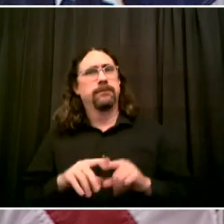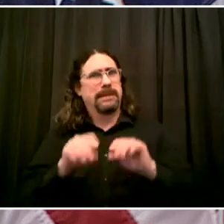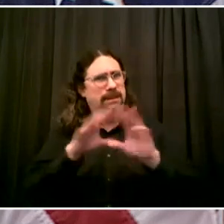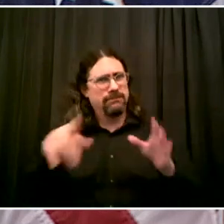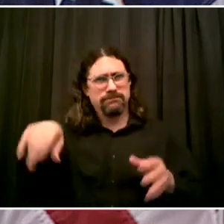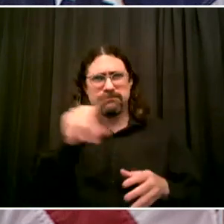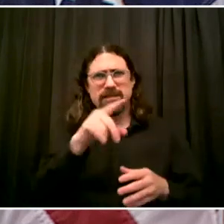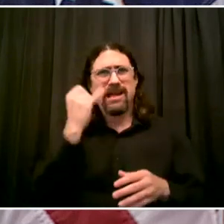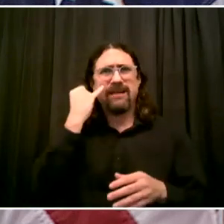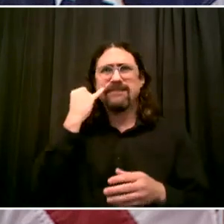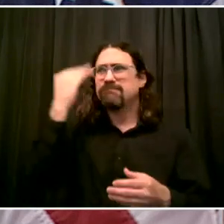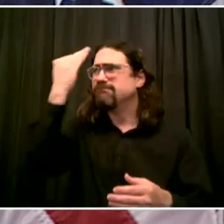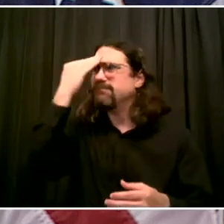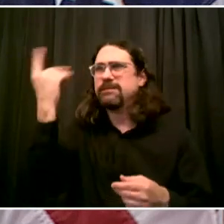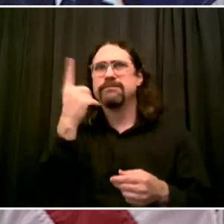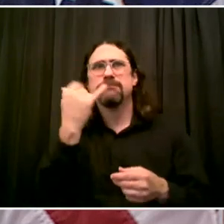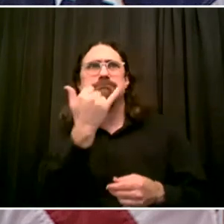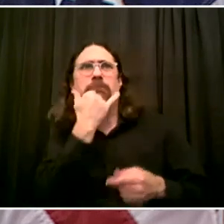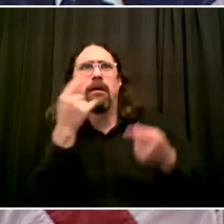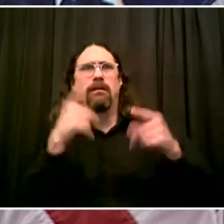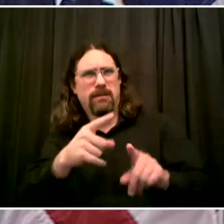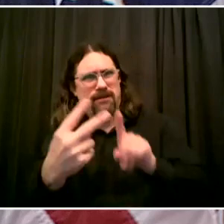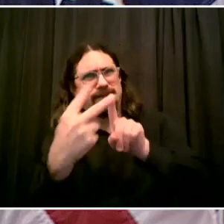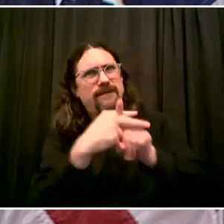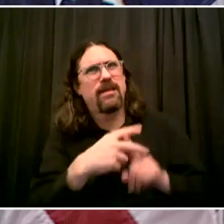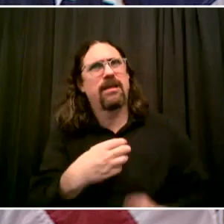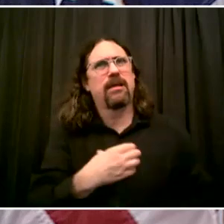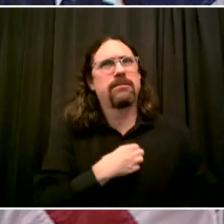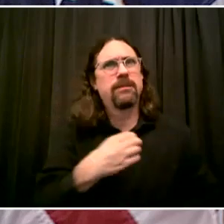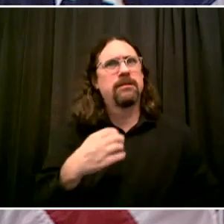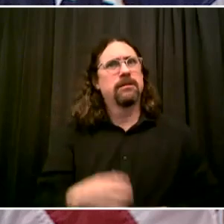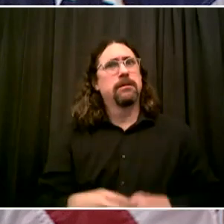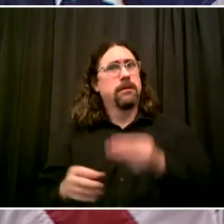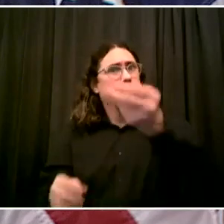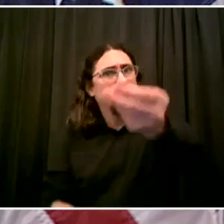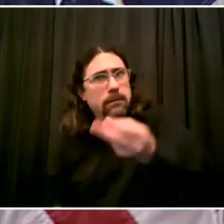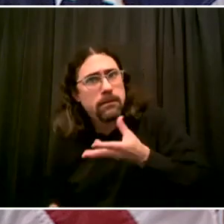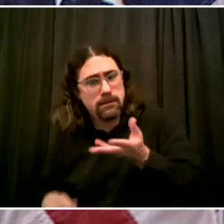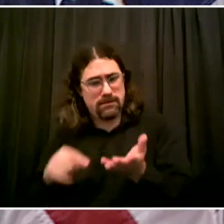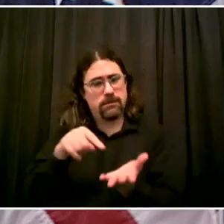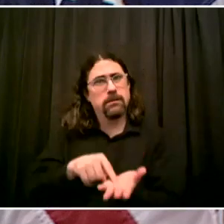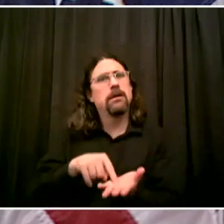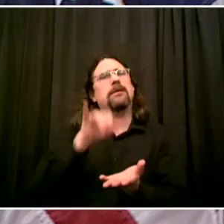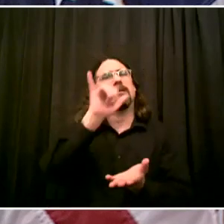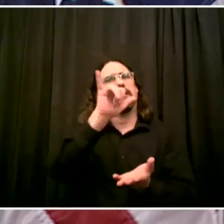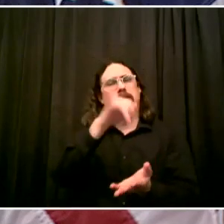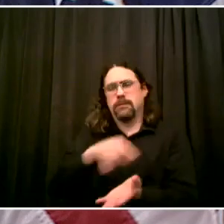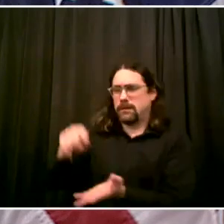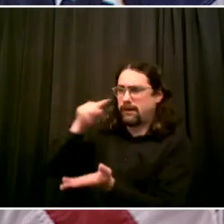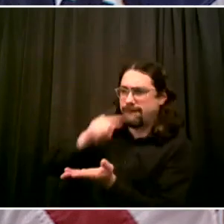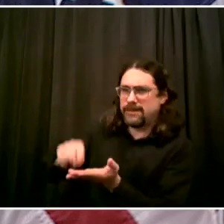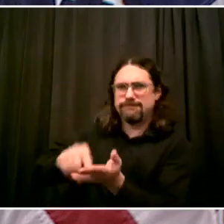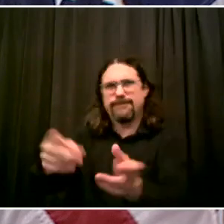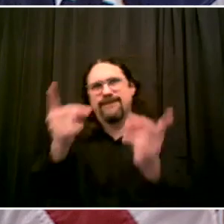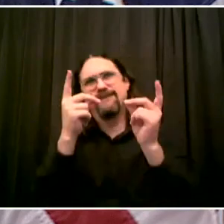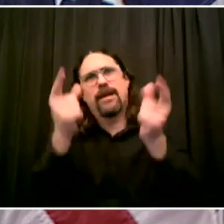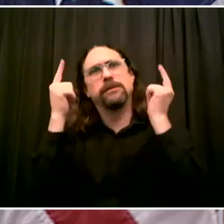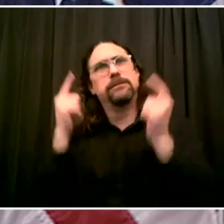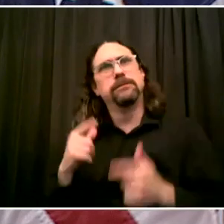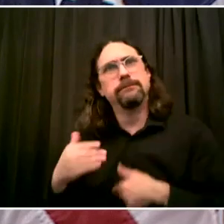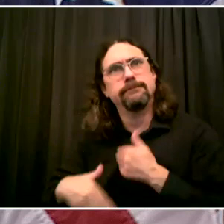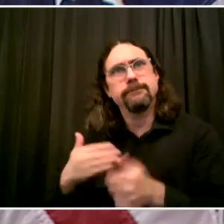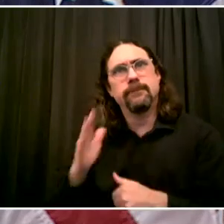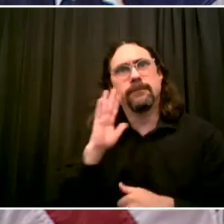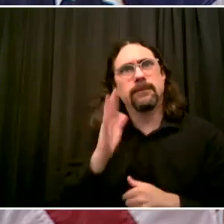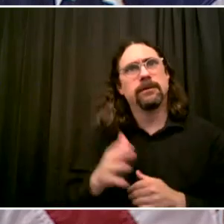and those need to be acted on quickly. That's key word, quickly. So if you or anyone else saw something last night you do not like, we want to know about